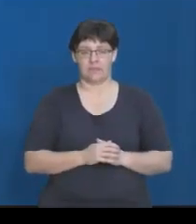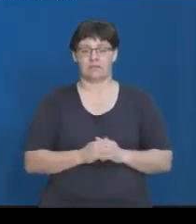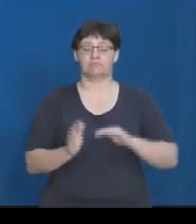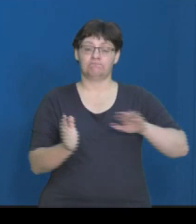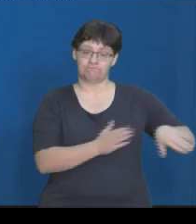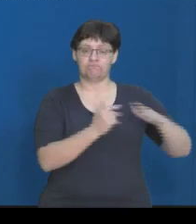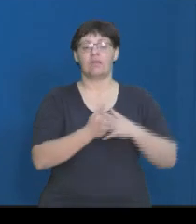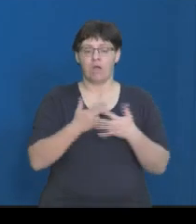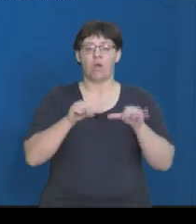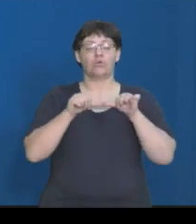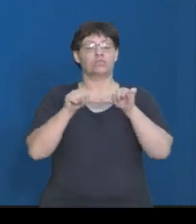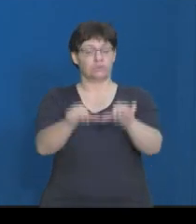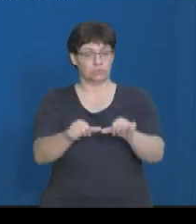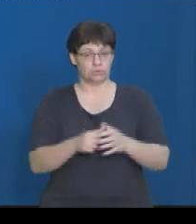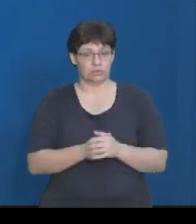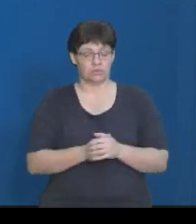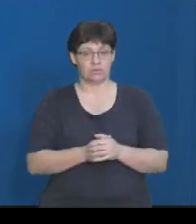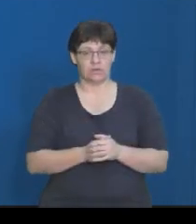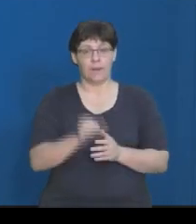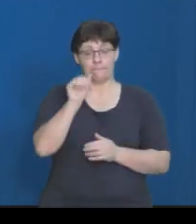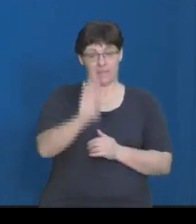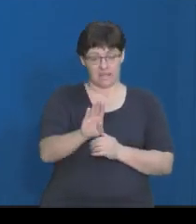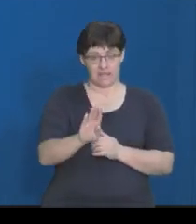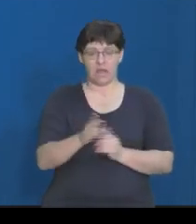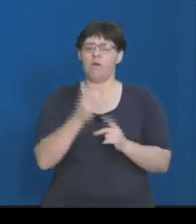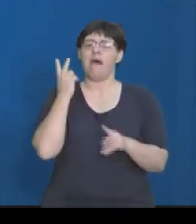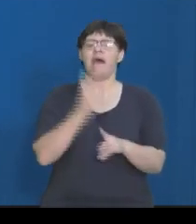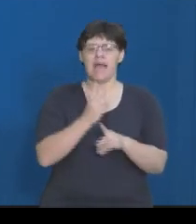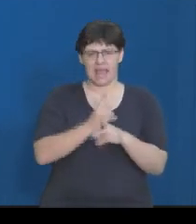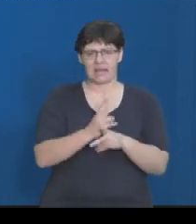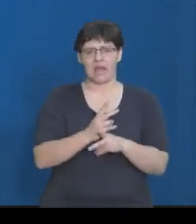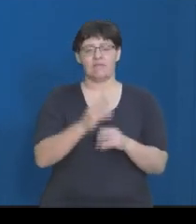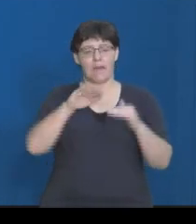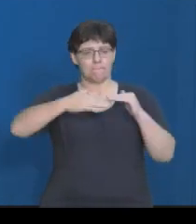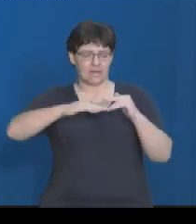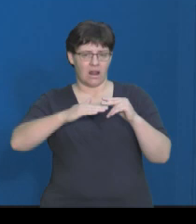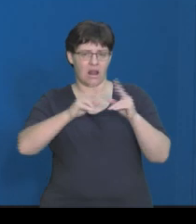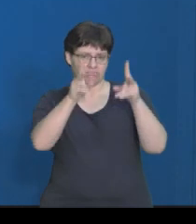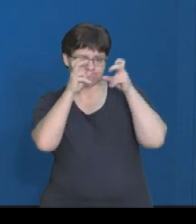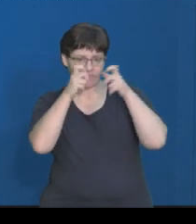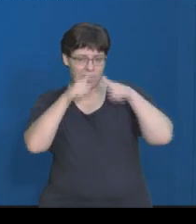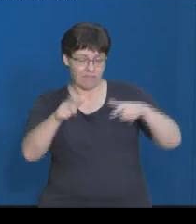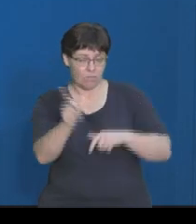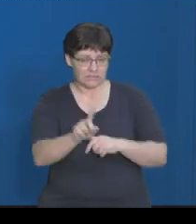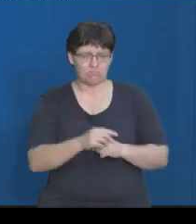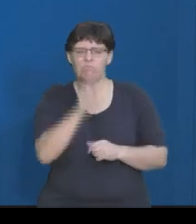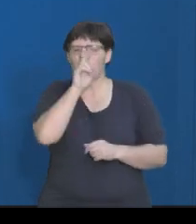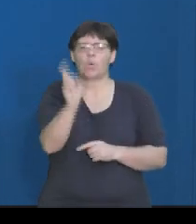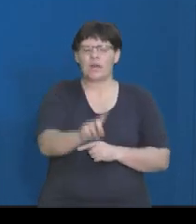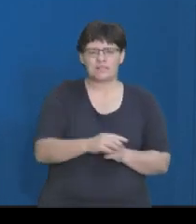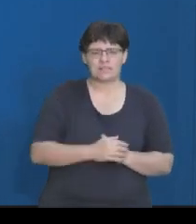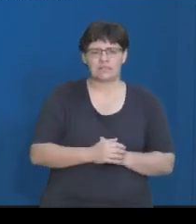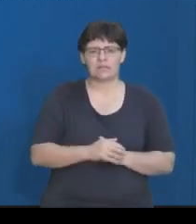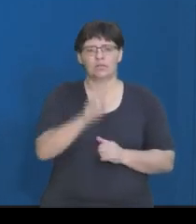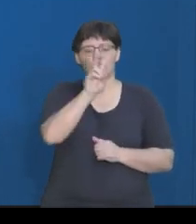Right? As we continue with our section B, we have again microcognitive level questions. We are looking at our